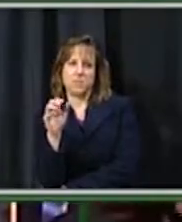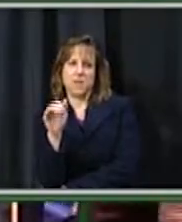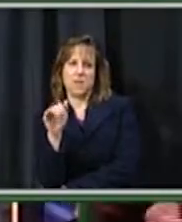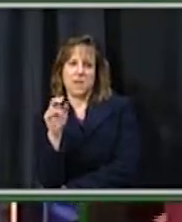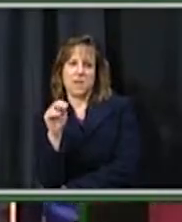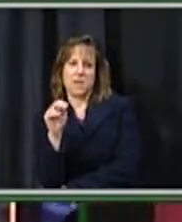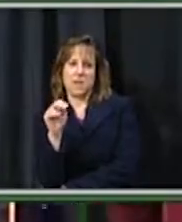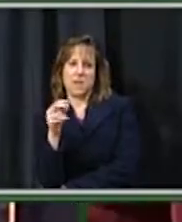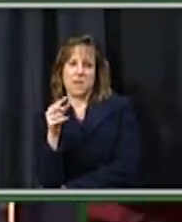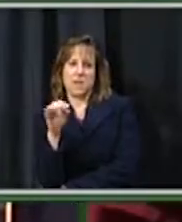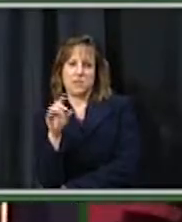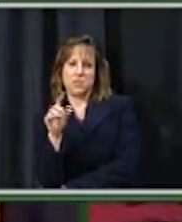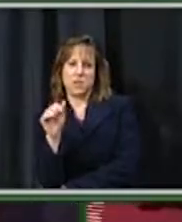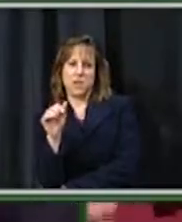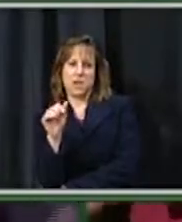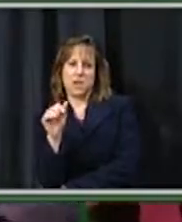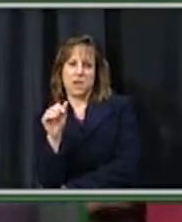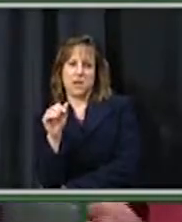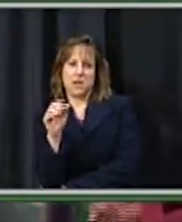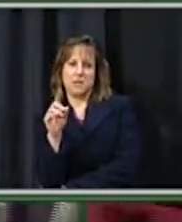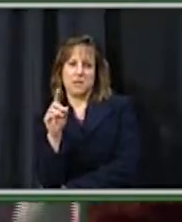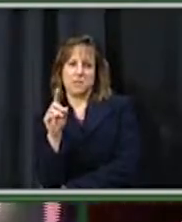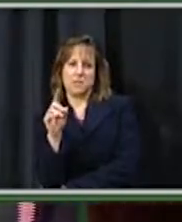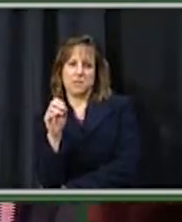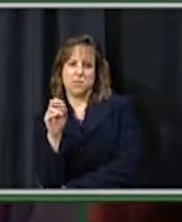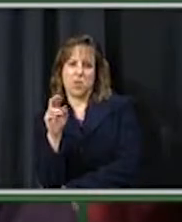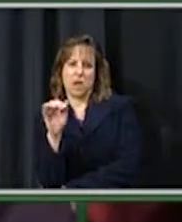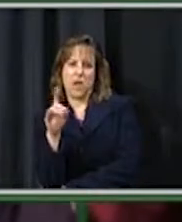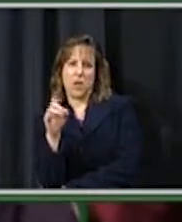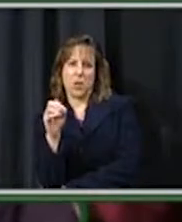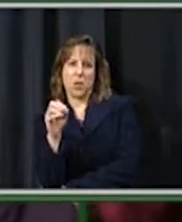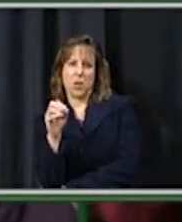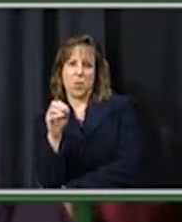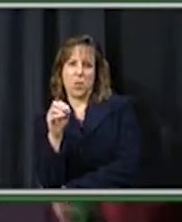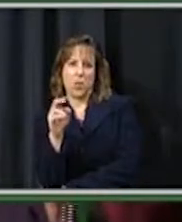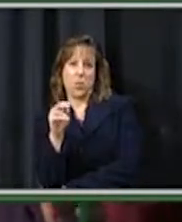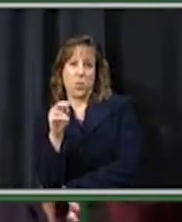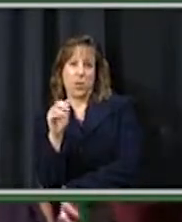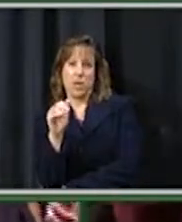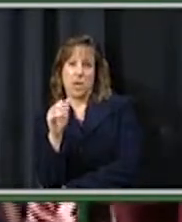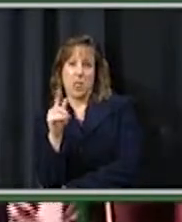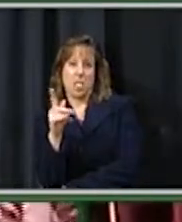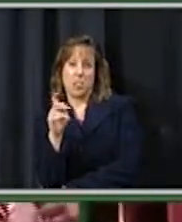Angela Maria Donato. Caitlin Ruiz.